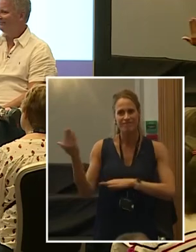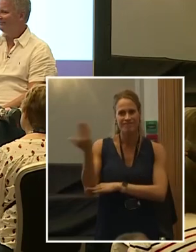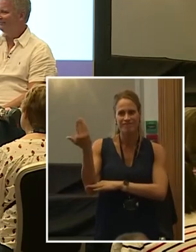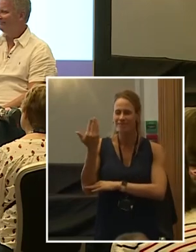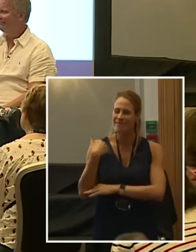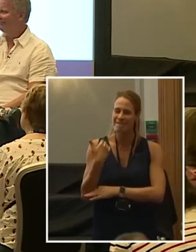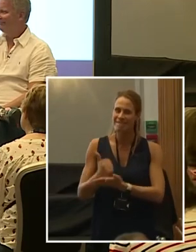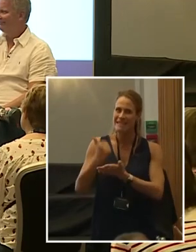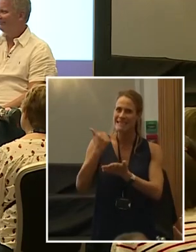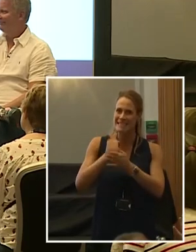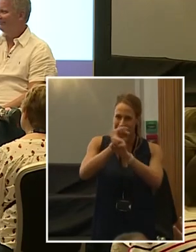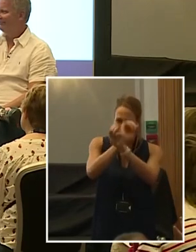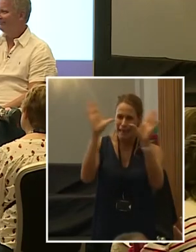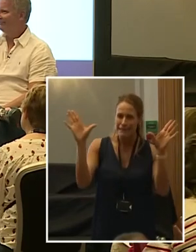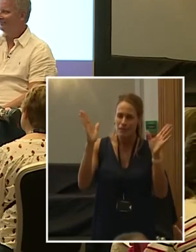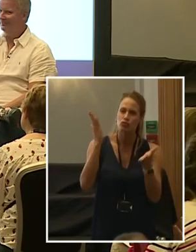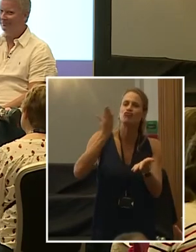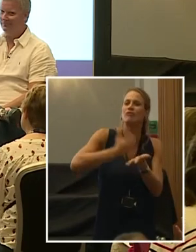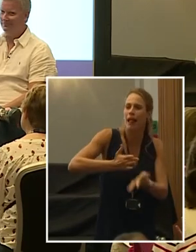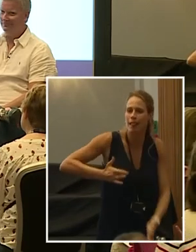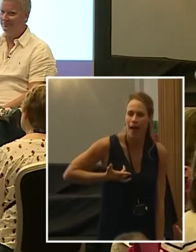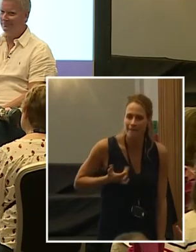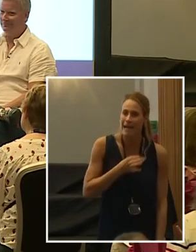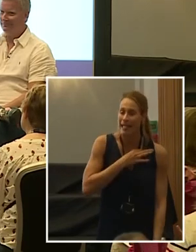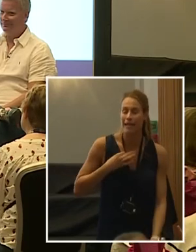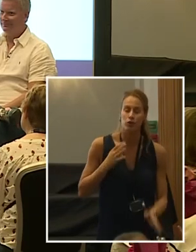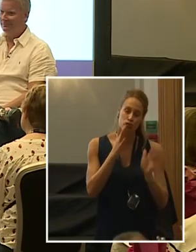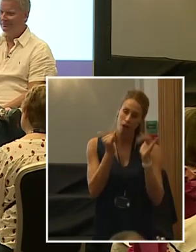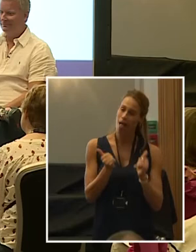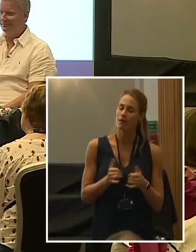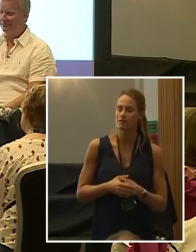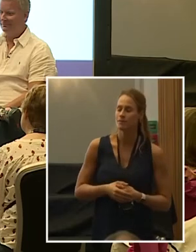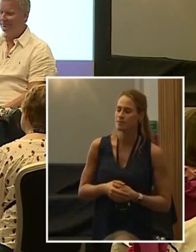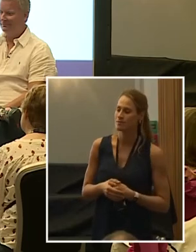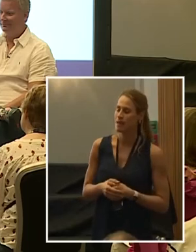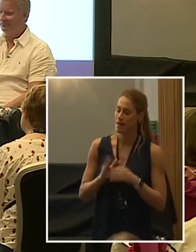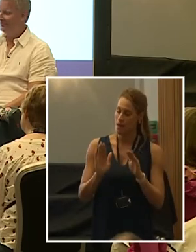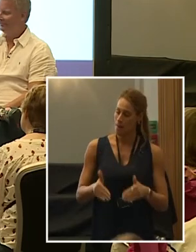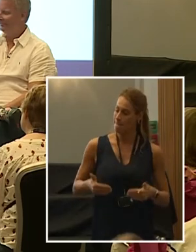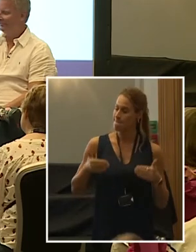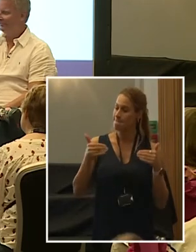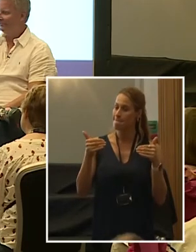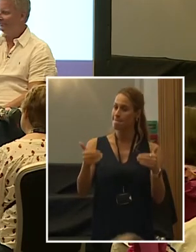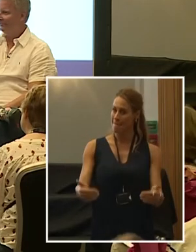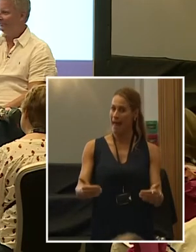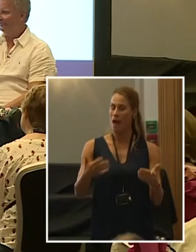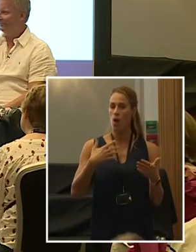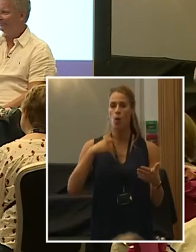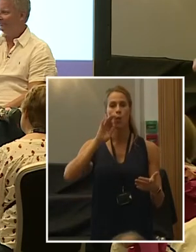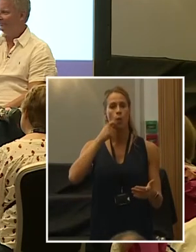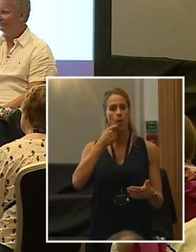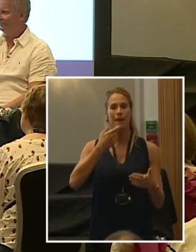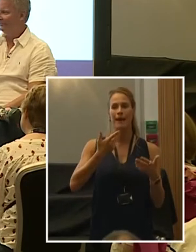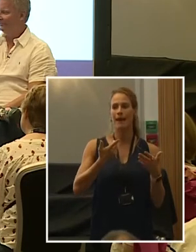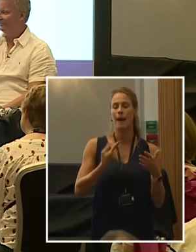insight into real-life clinical trials. We'll be moving on to our main research Q&A session